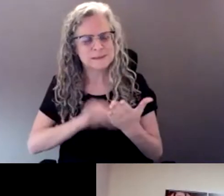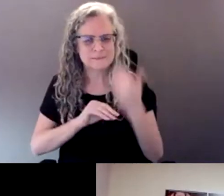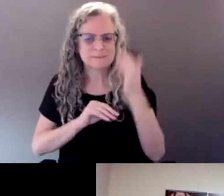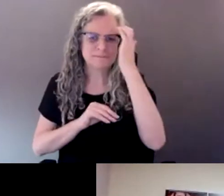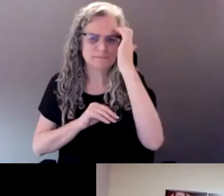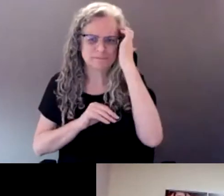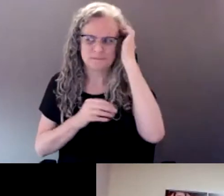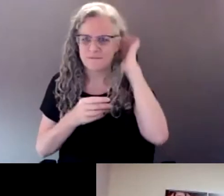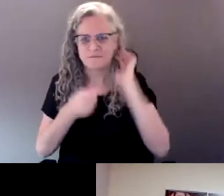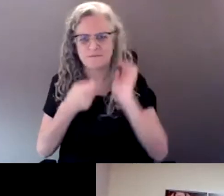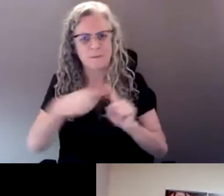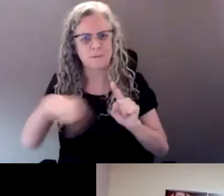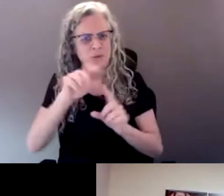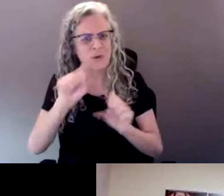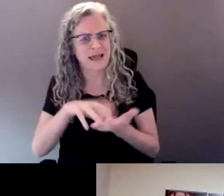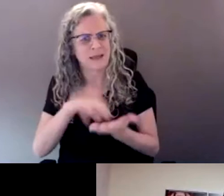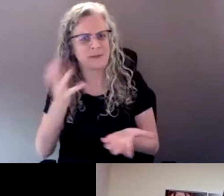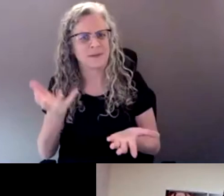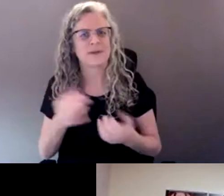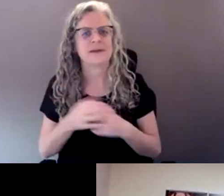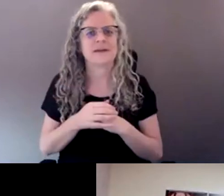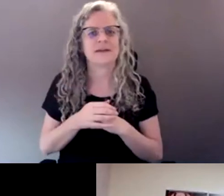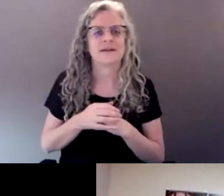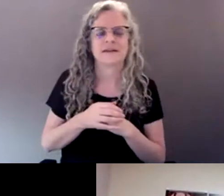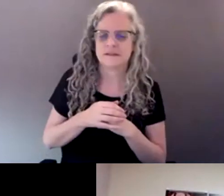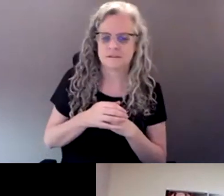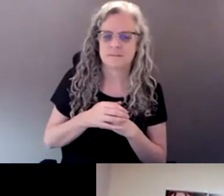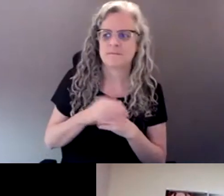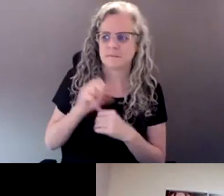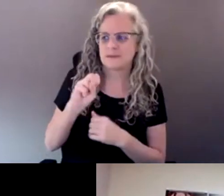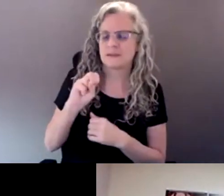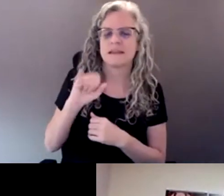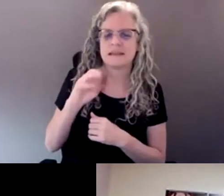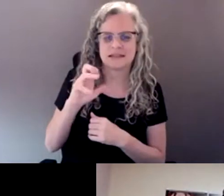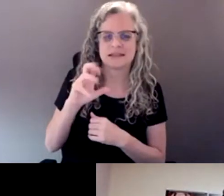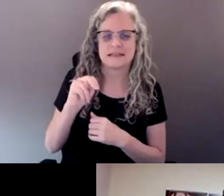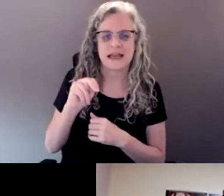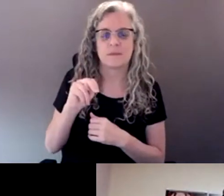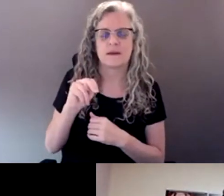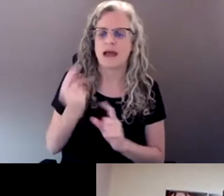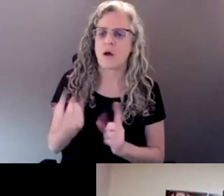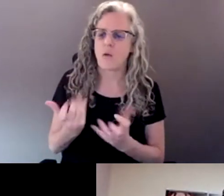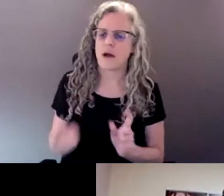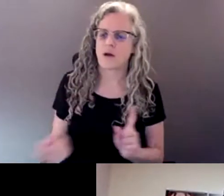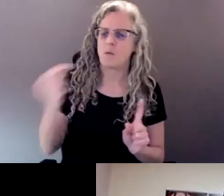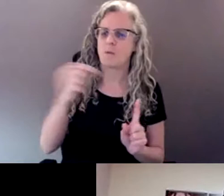from all of you. Well, so this is actually also a good opportunity to turn to an earlier